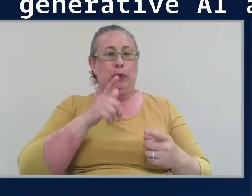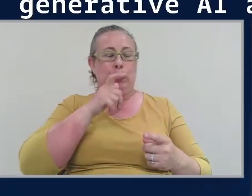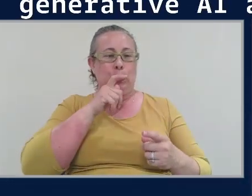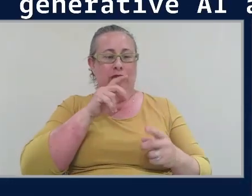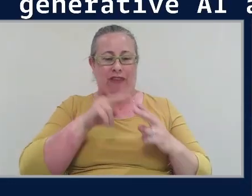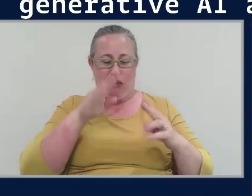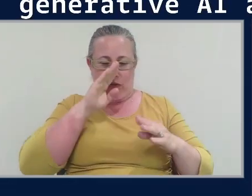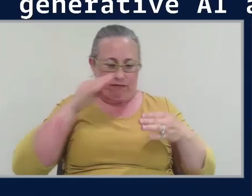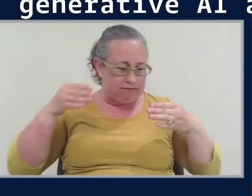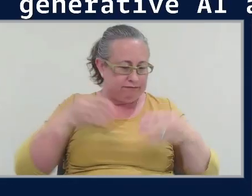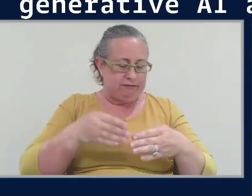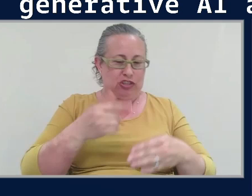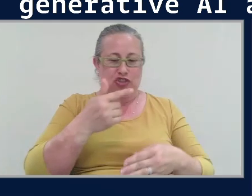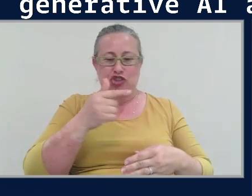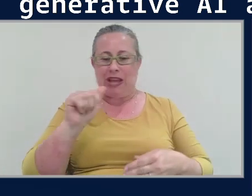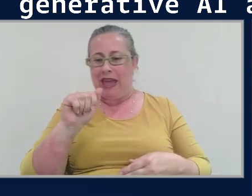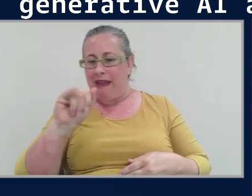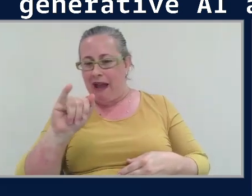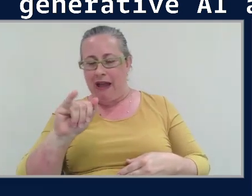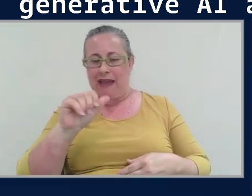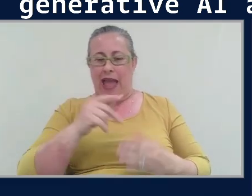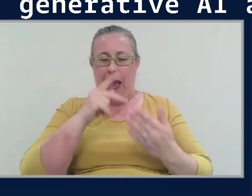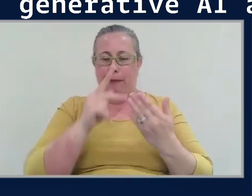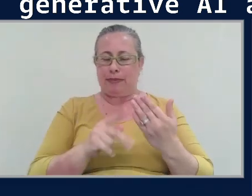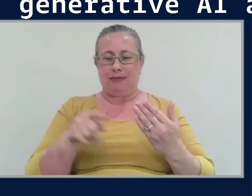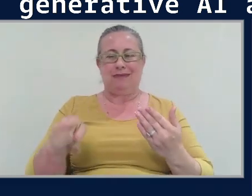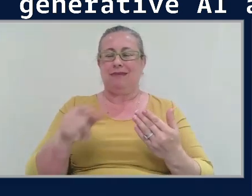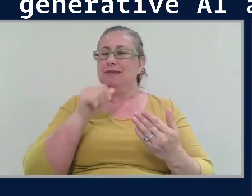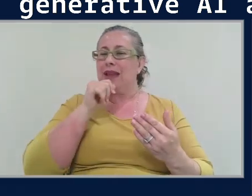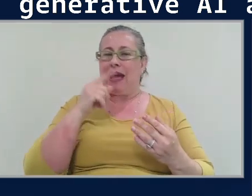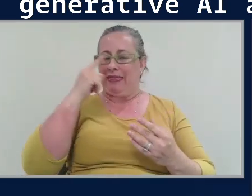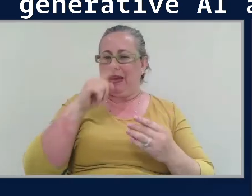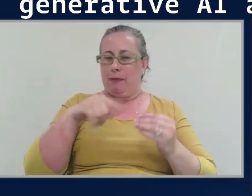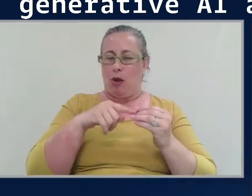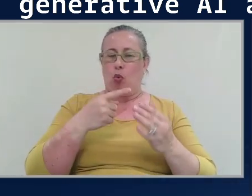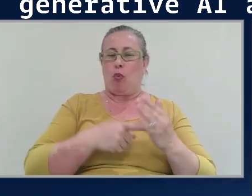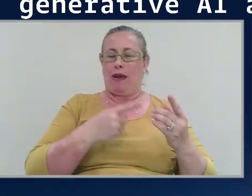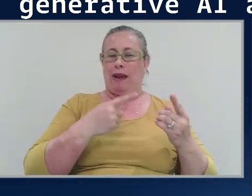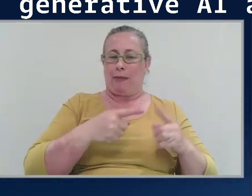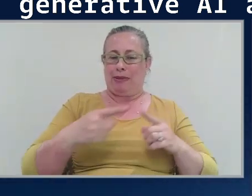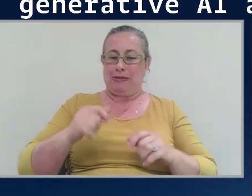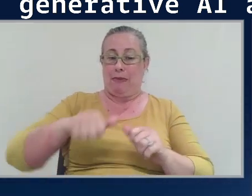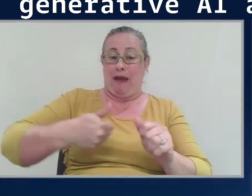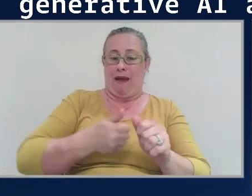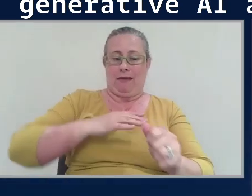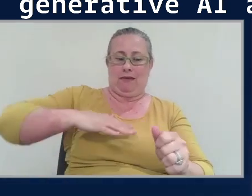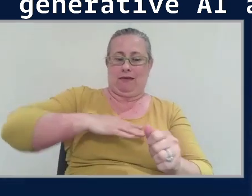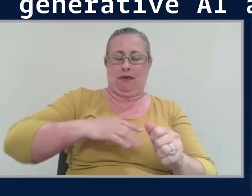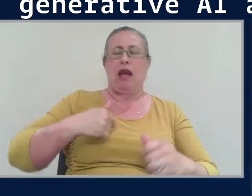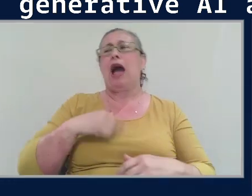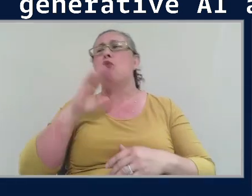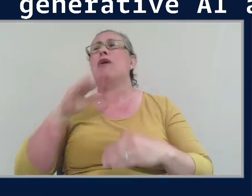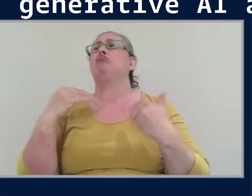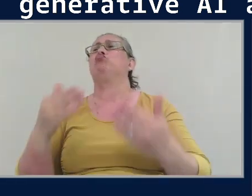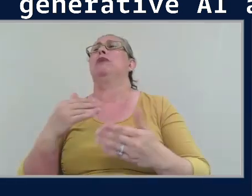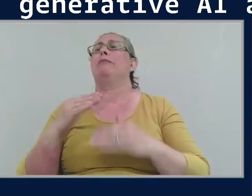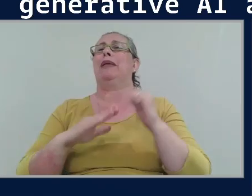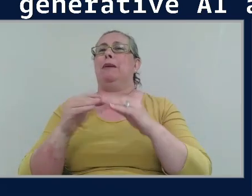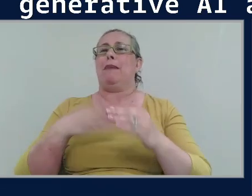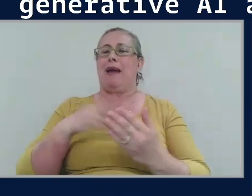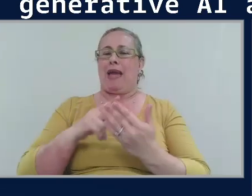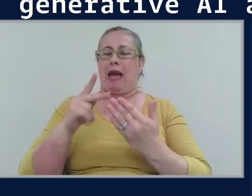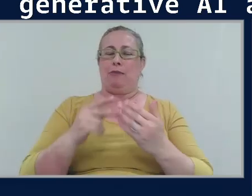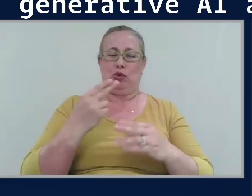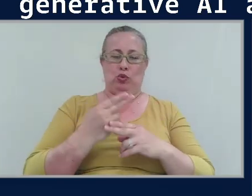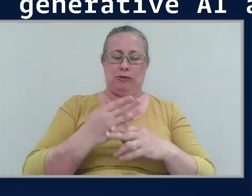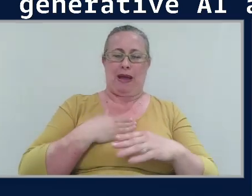on the Gen AI app, they don't think about what goes behind that application, right? It's just like, I'm going to build my app, use my foundation model, power